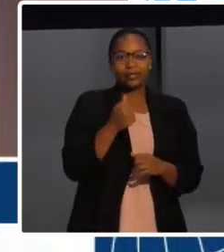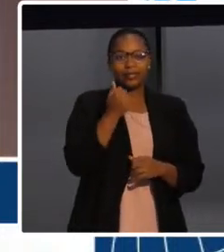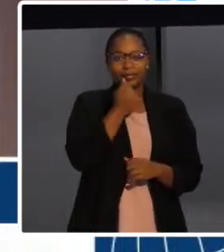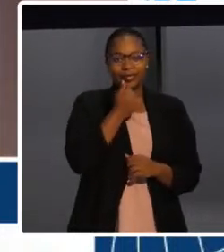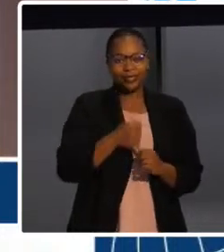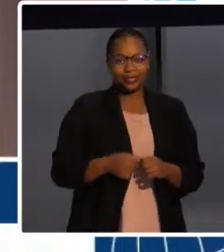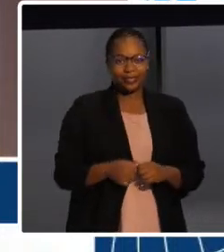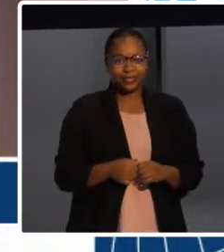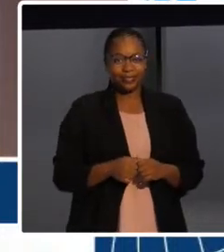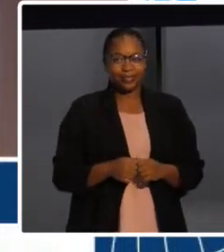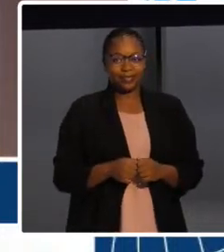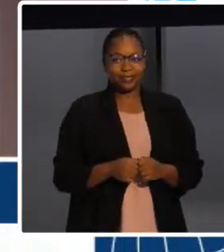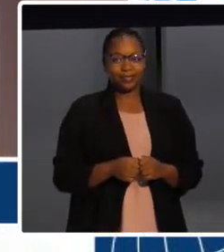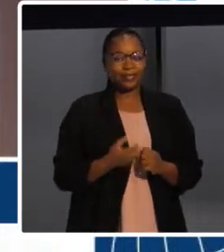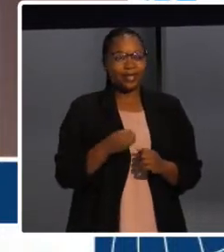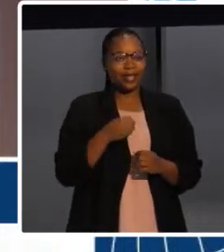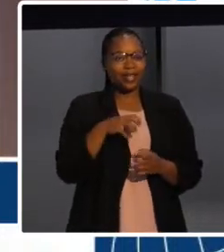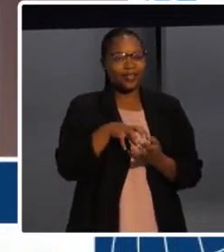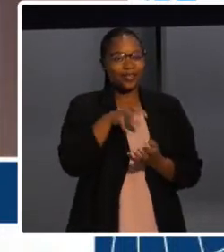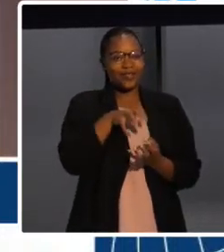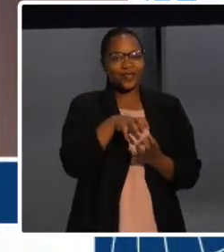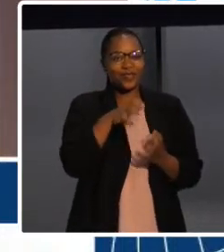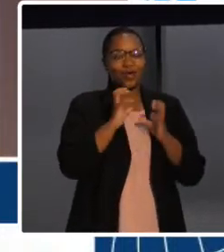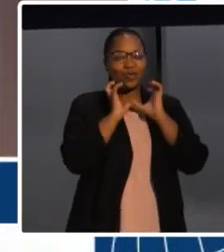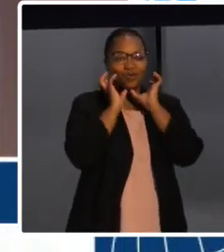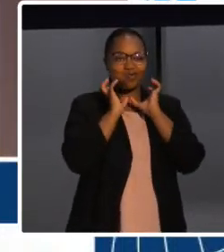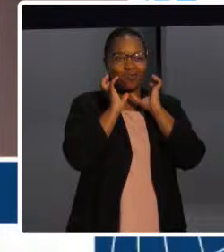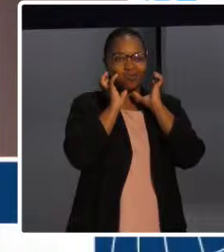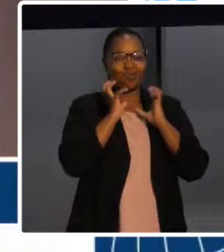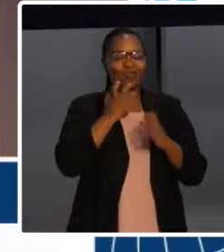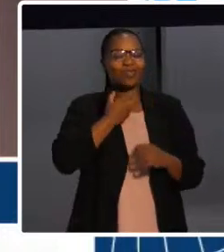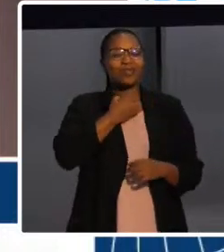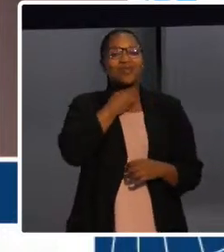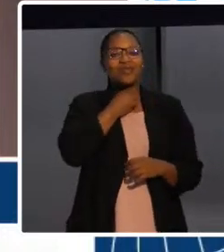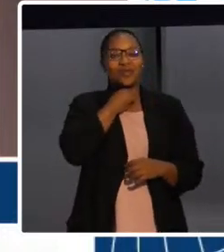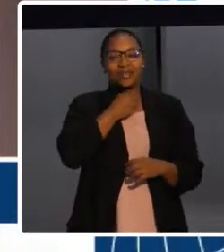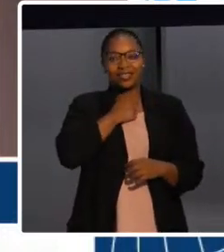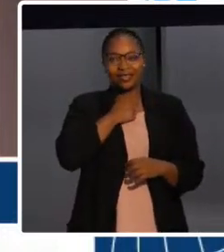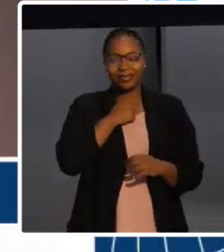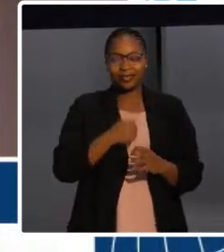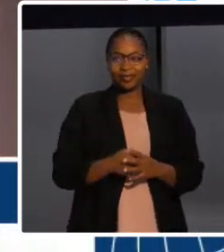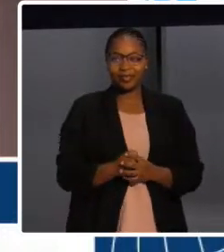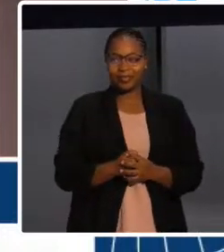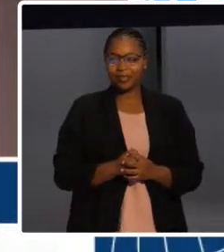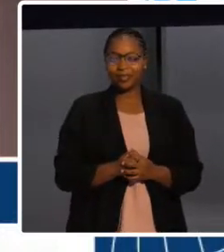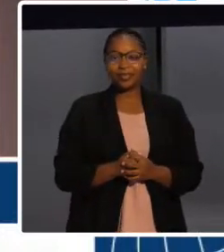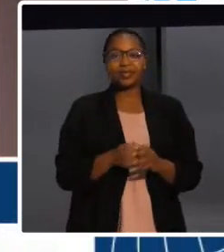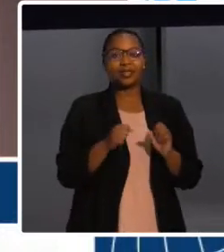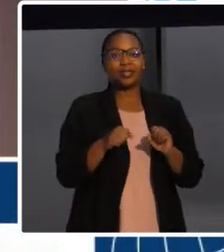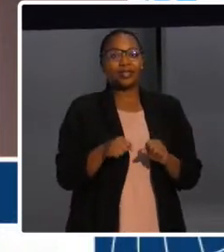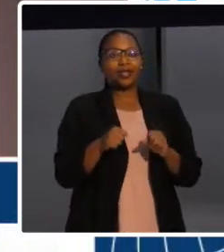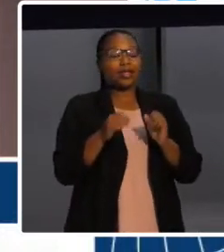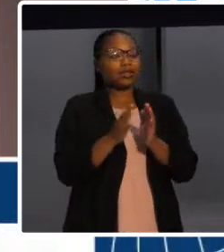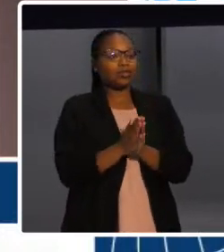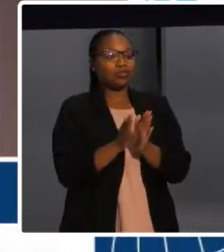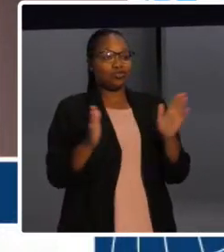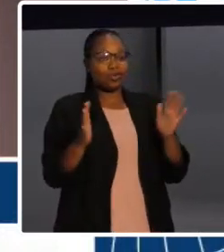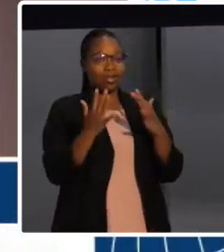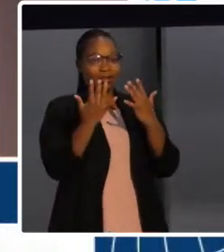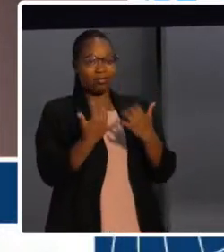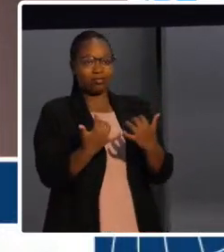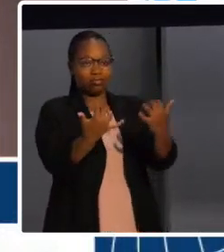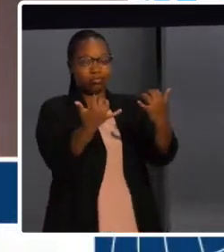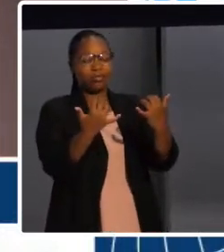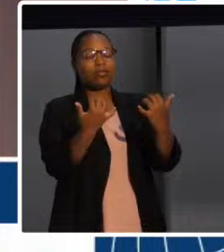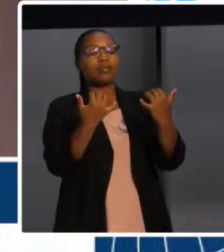clear the frog. I apologize. The annual General Assembly of